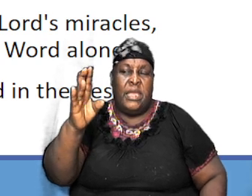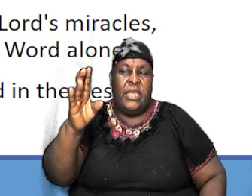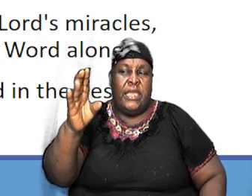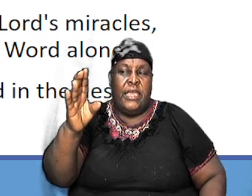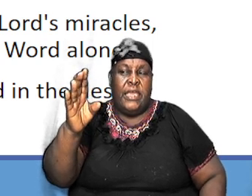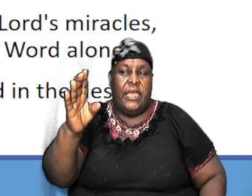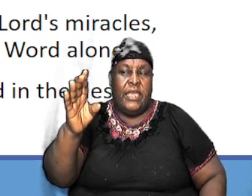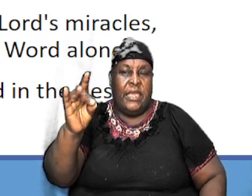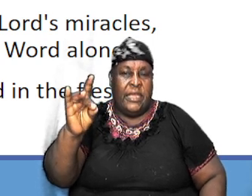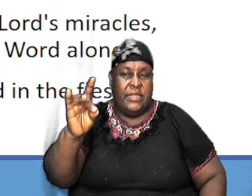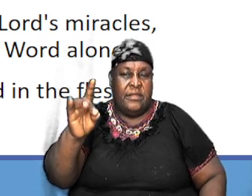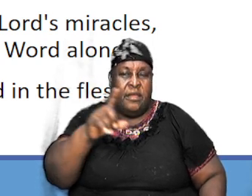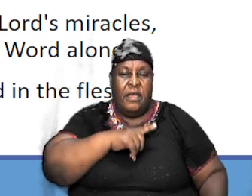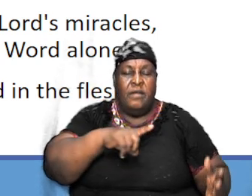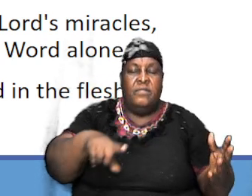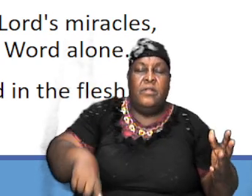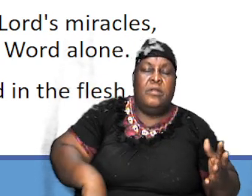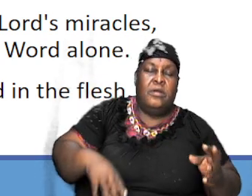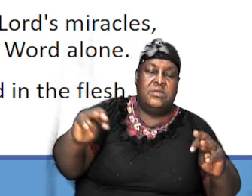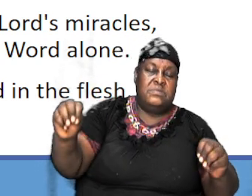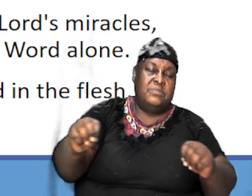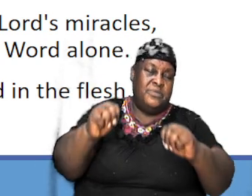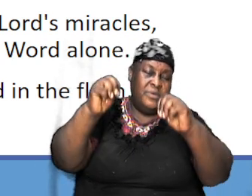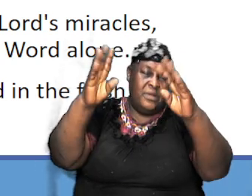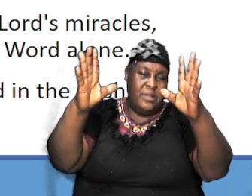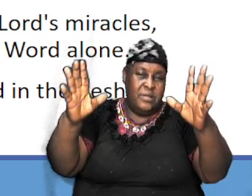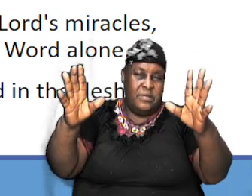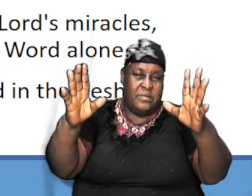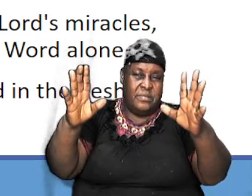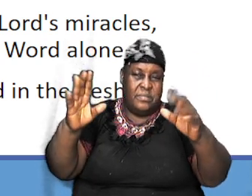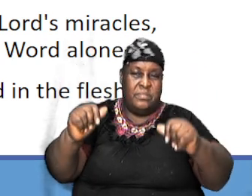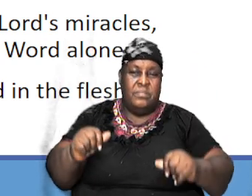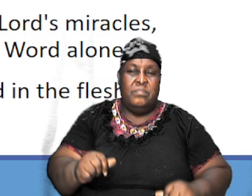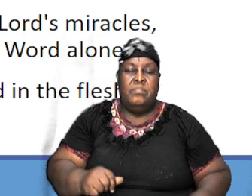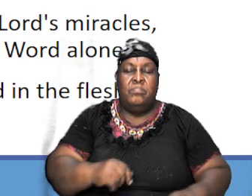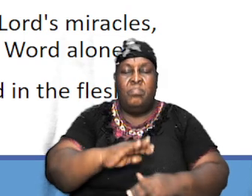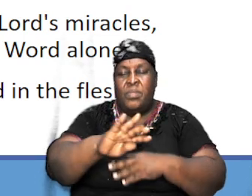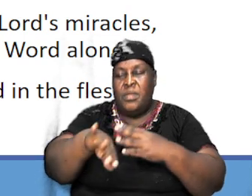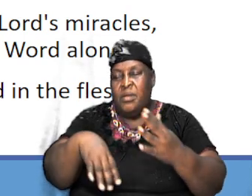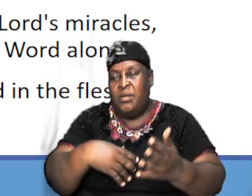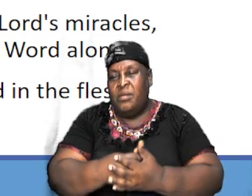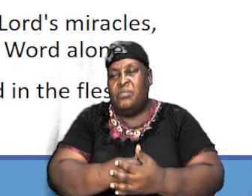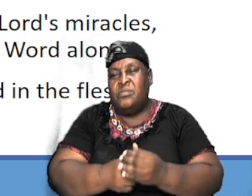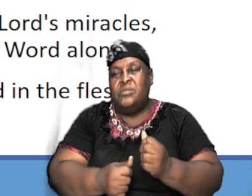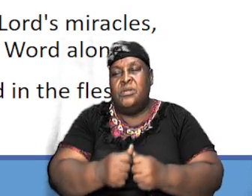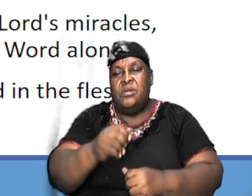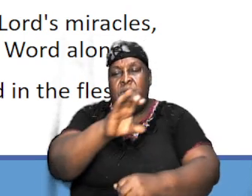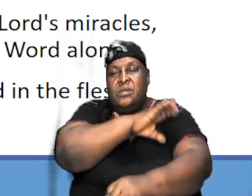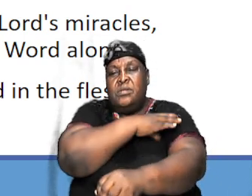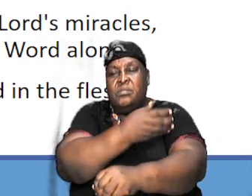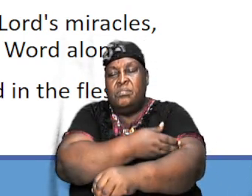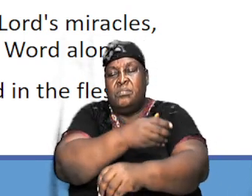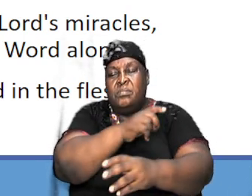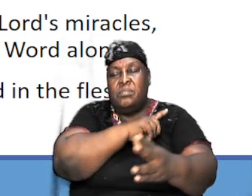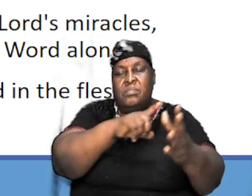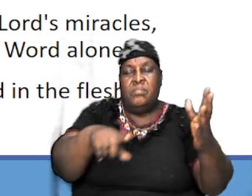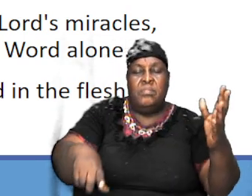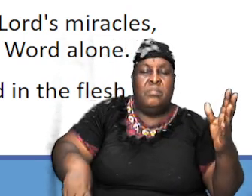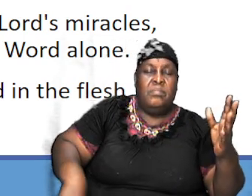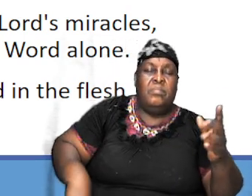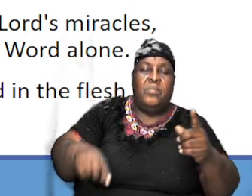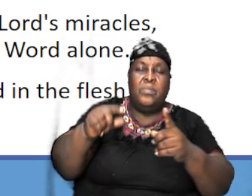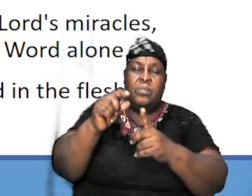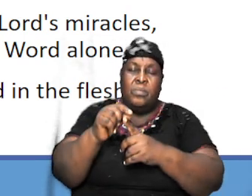Lord's miracles is mentioned, recorded in the book of John. All of which shows the power of the Lord's word